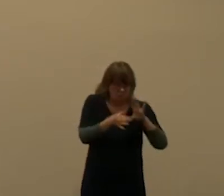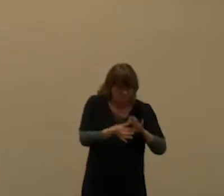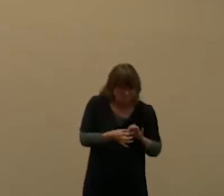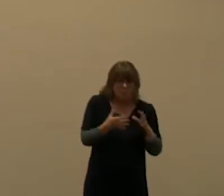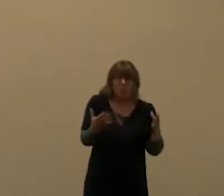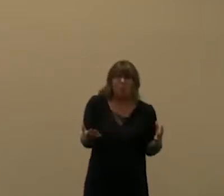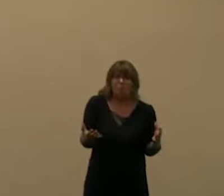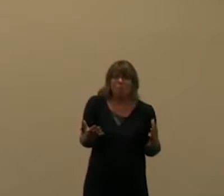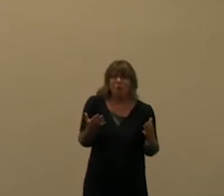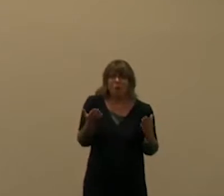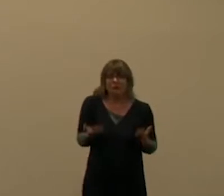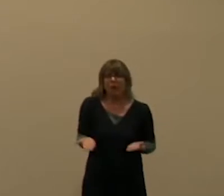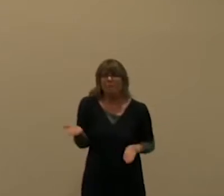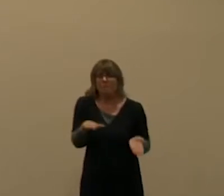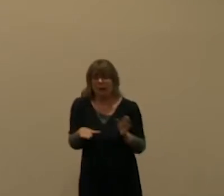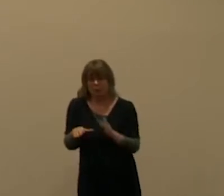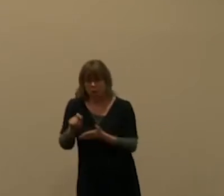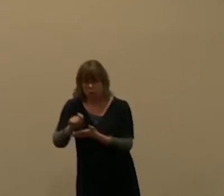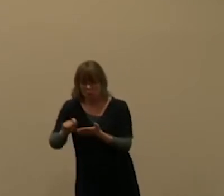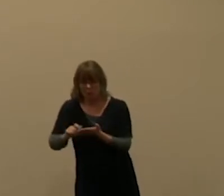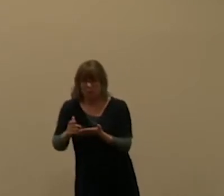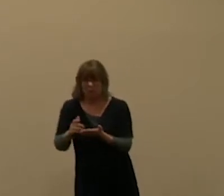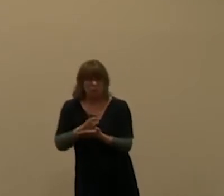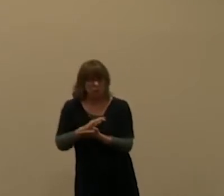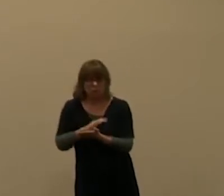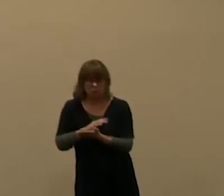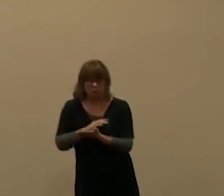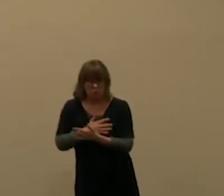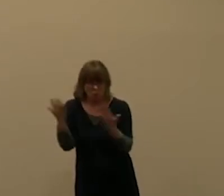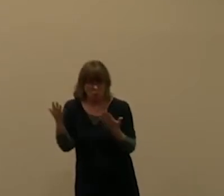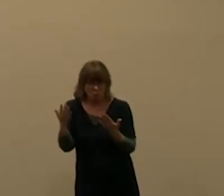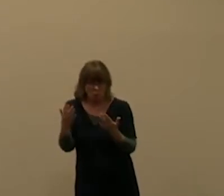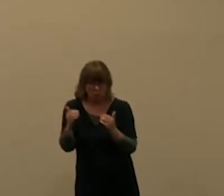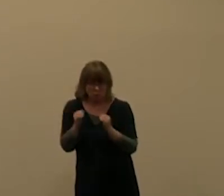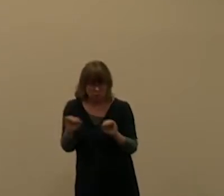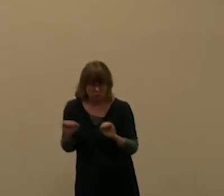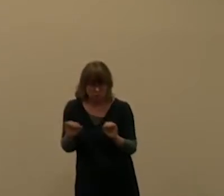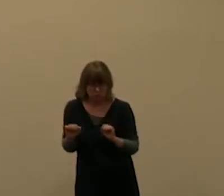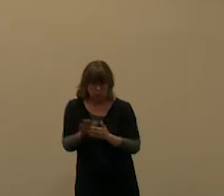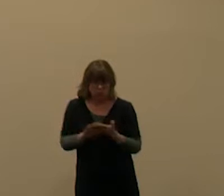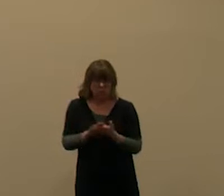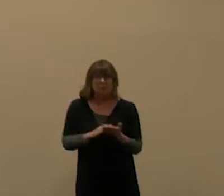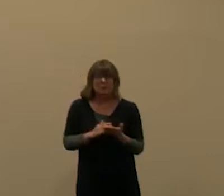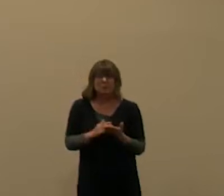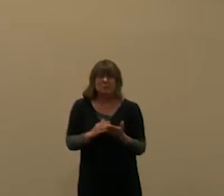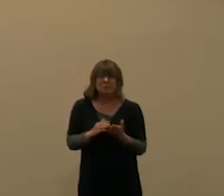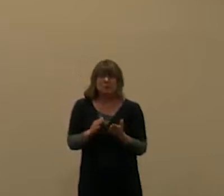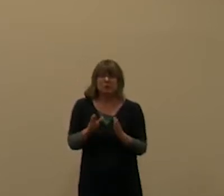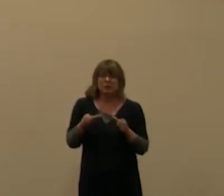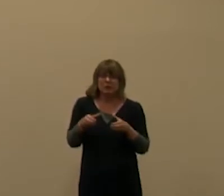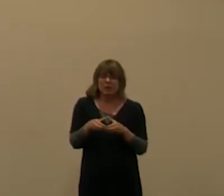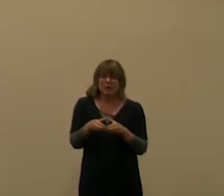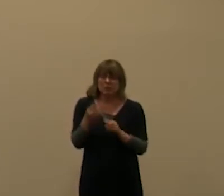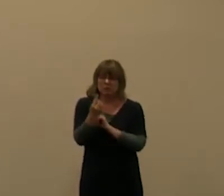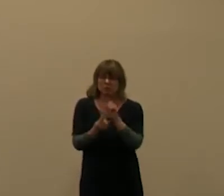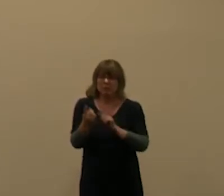now everybody going back to the office. So there are a bunch of things and policies and settings that you can do and that you can take